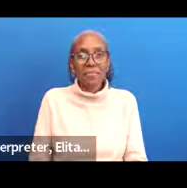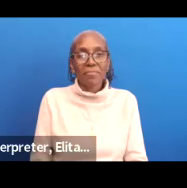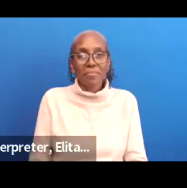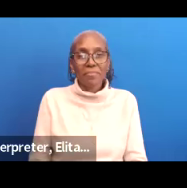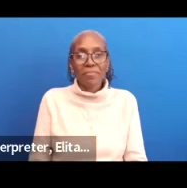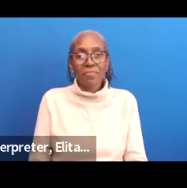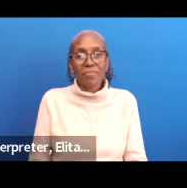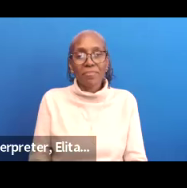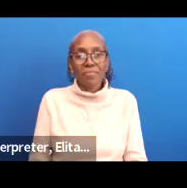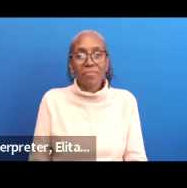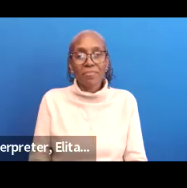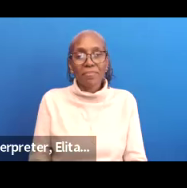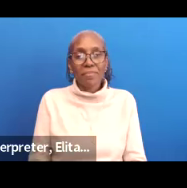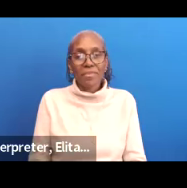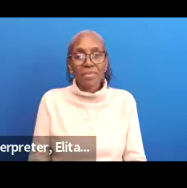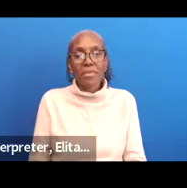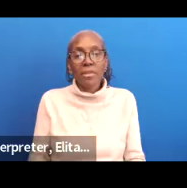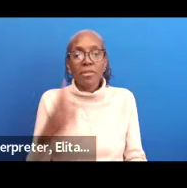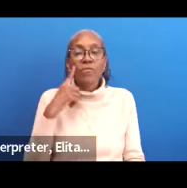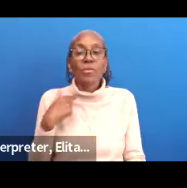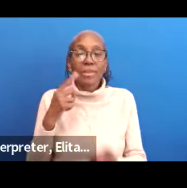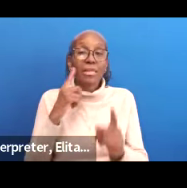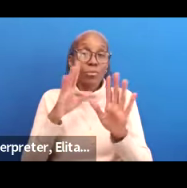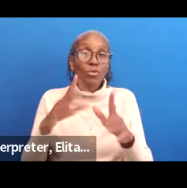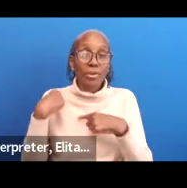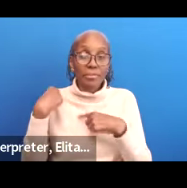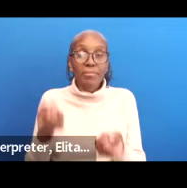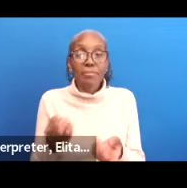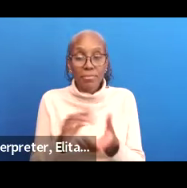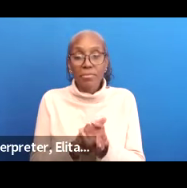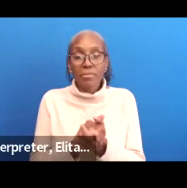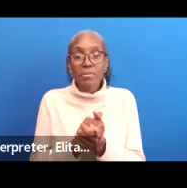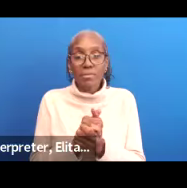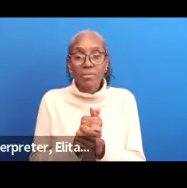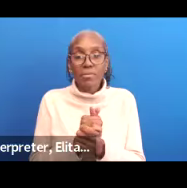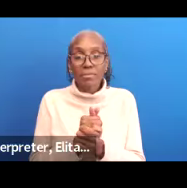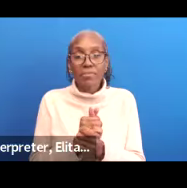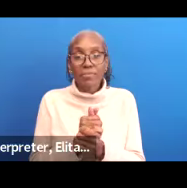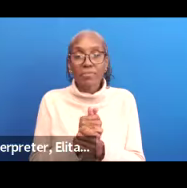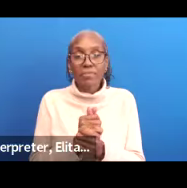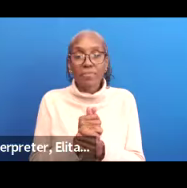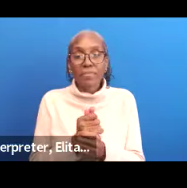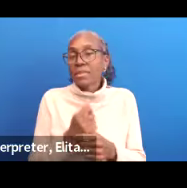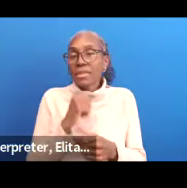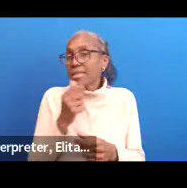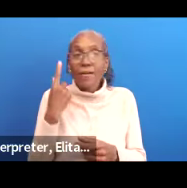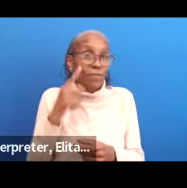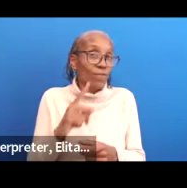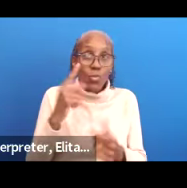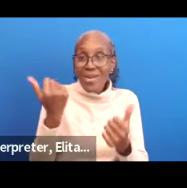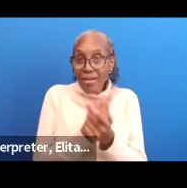And so for me, it has been great, but it's not for everyone. I know